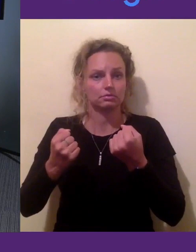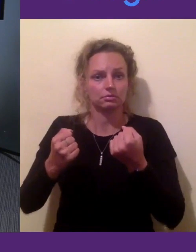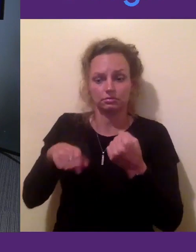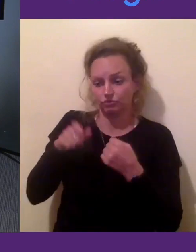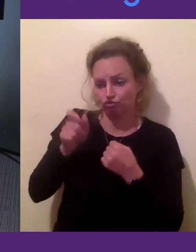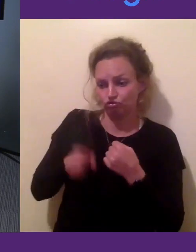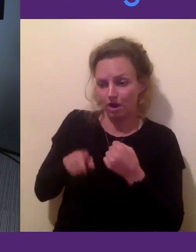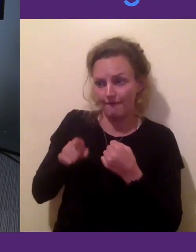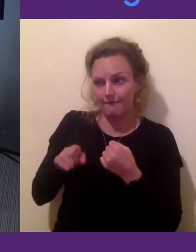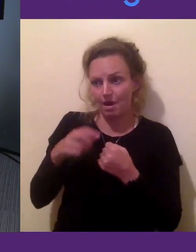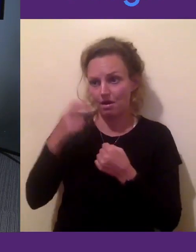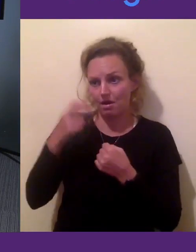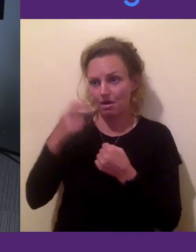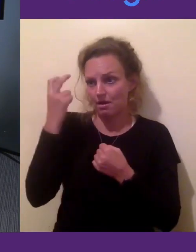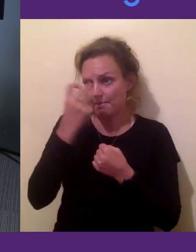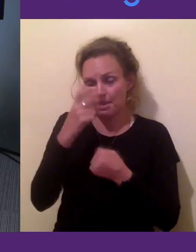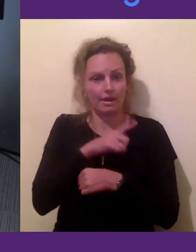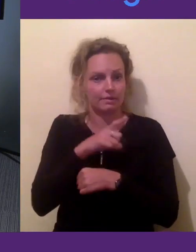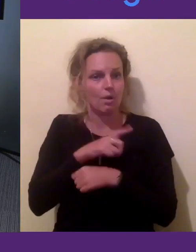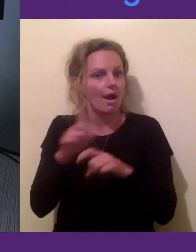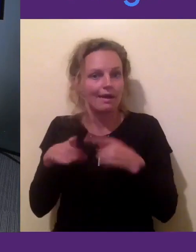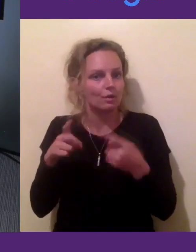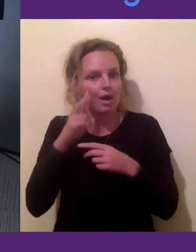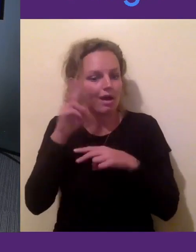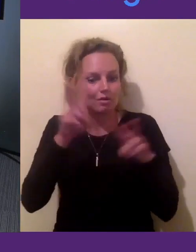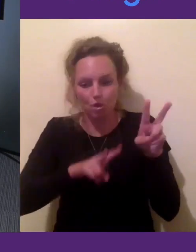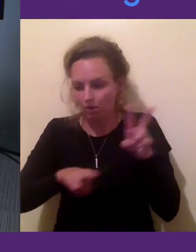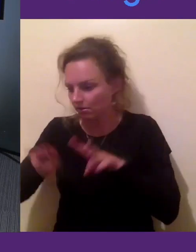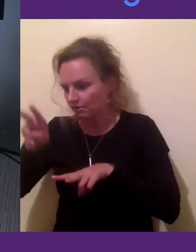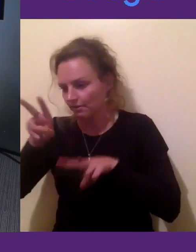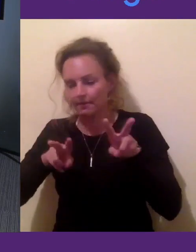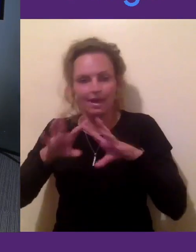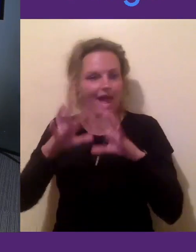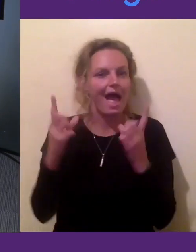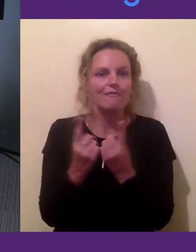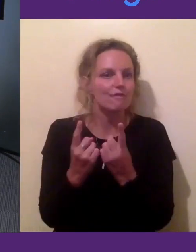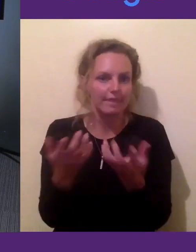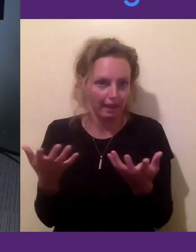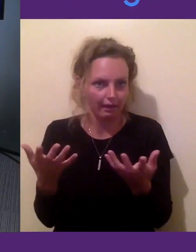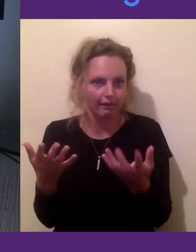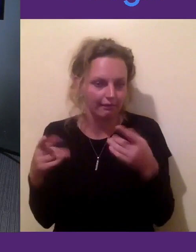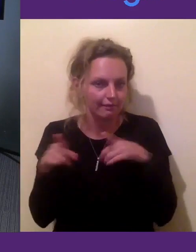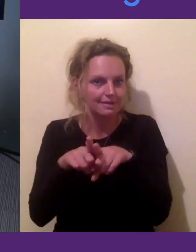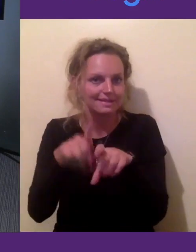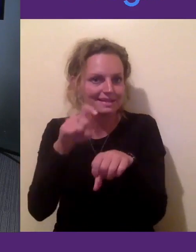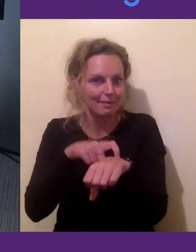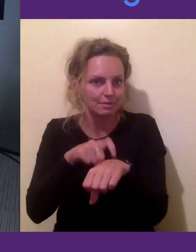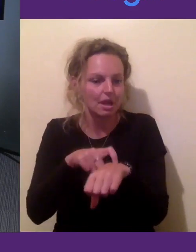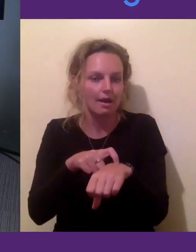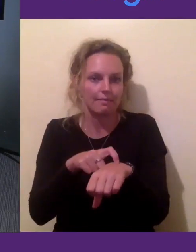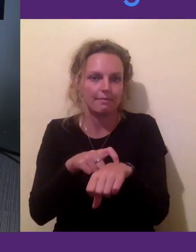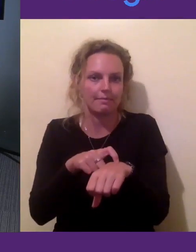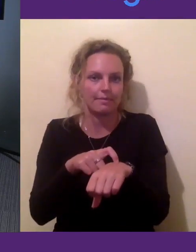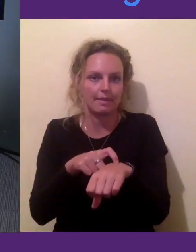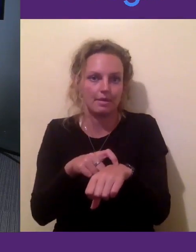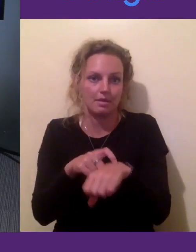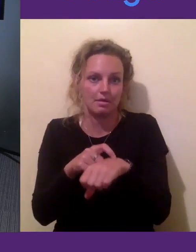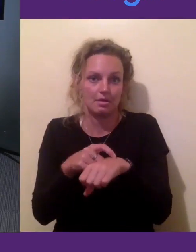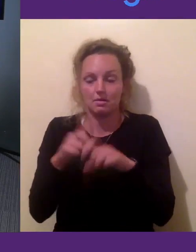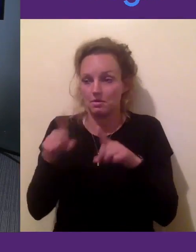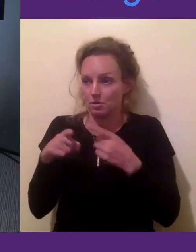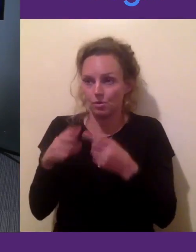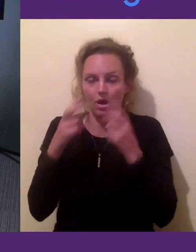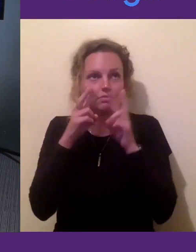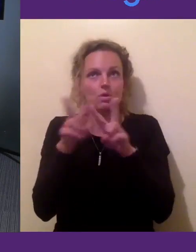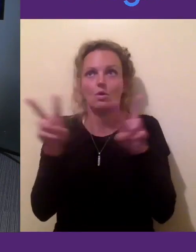at the monitor that you have installed in your car. You're also dexterity impaired. You need big touch area so that